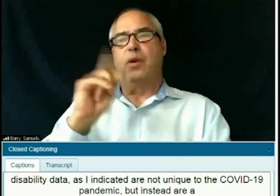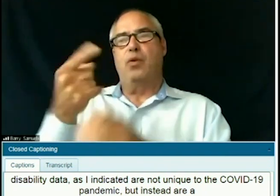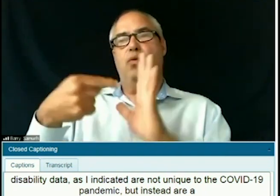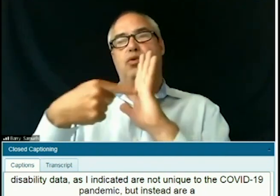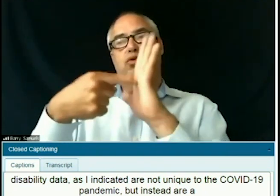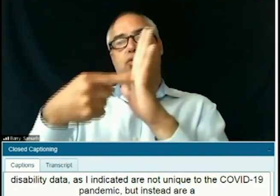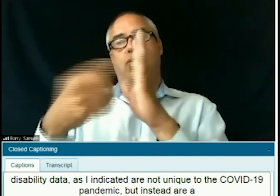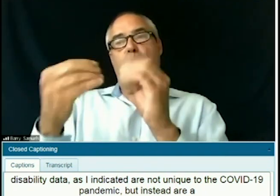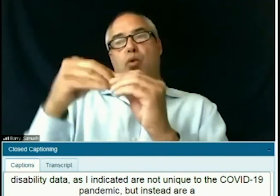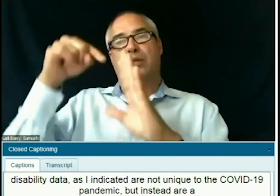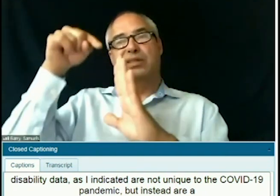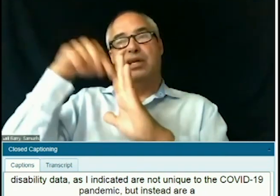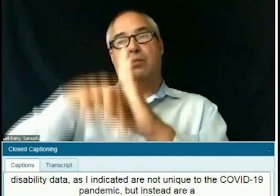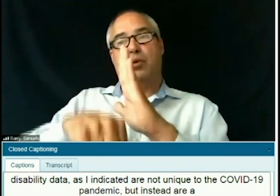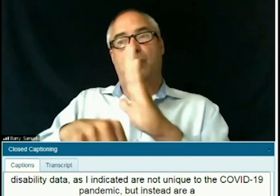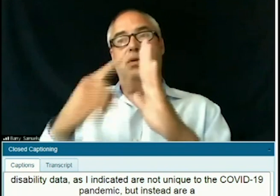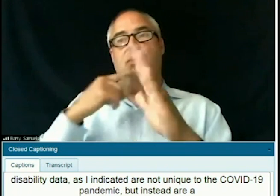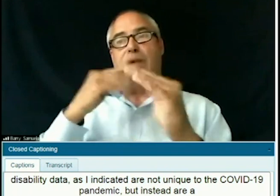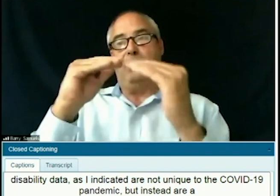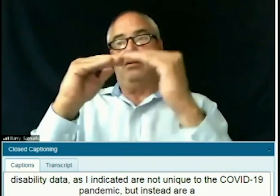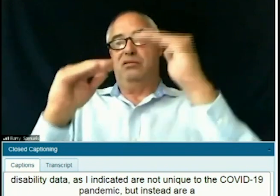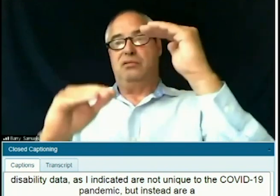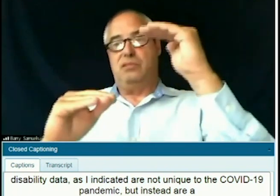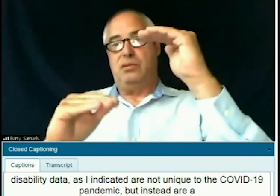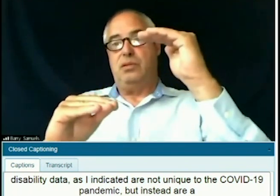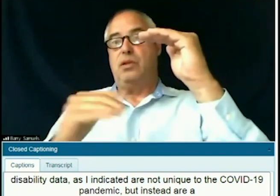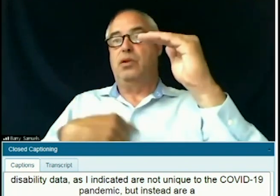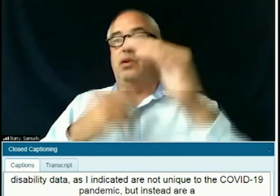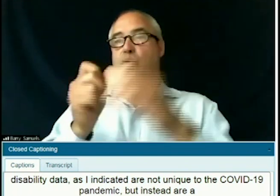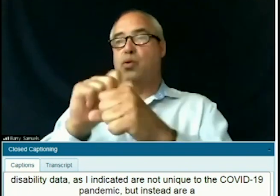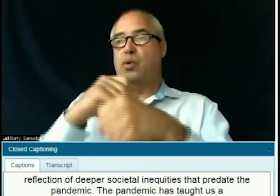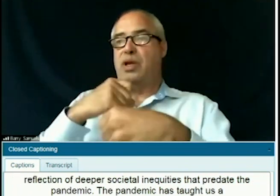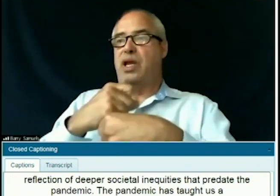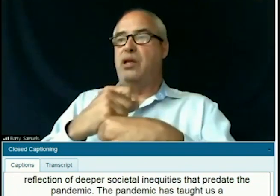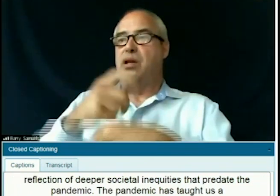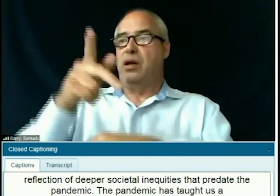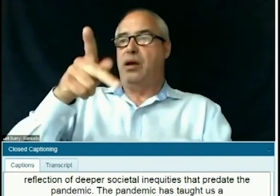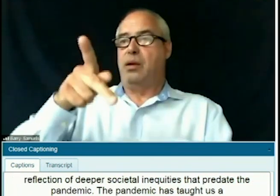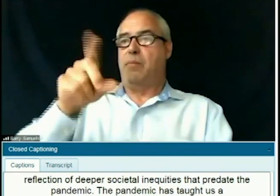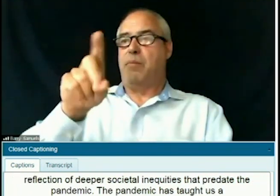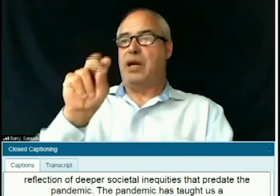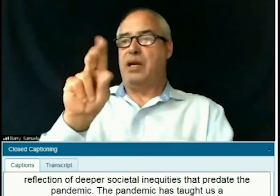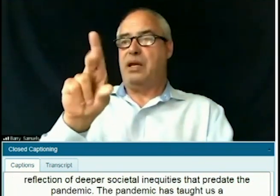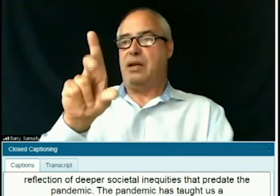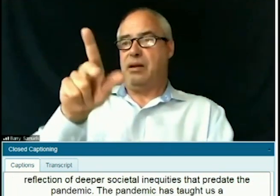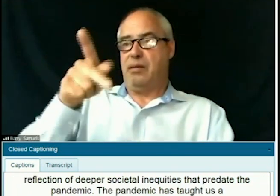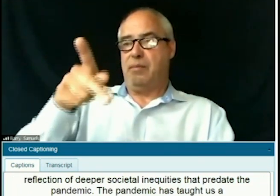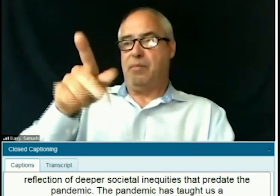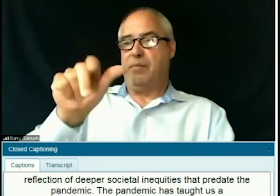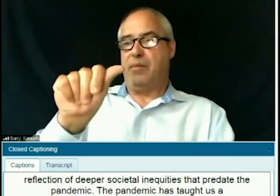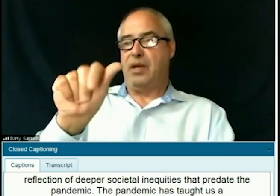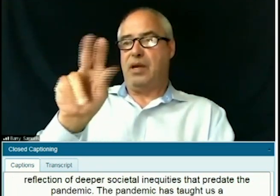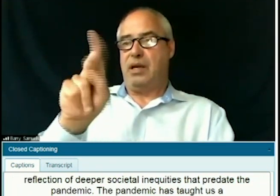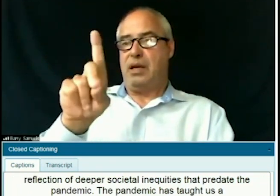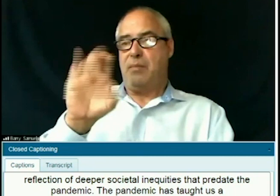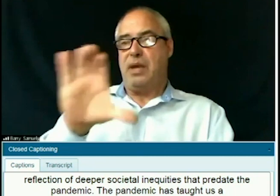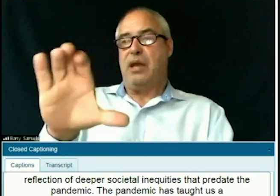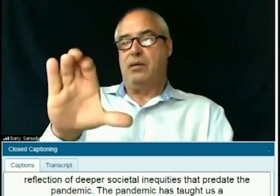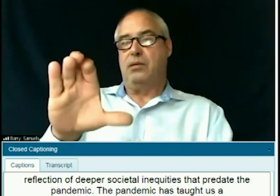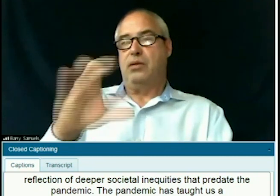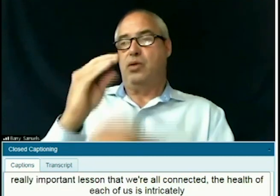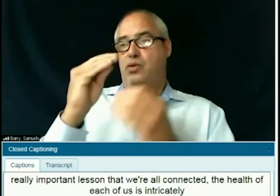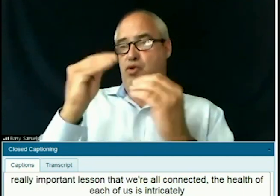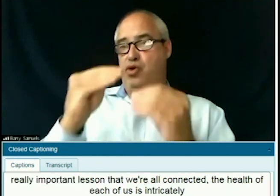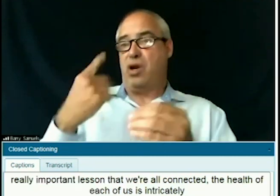deeper societal inequities that predate the pandemic. The pandemic has taught us a really important lesson that we are